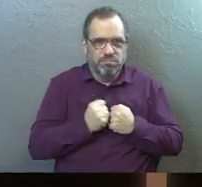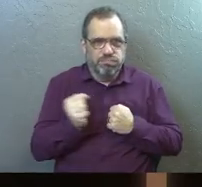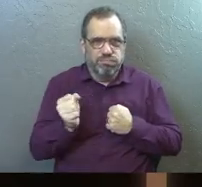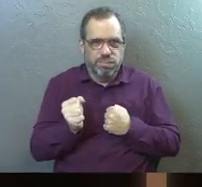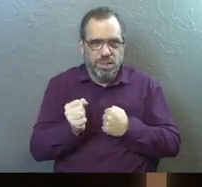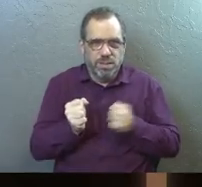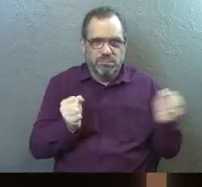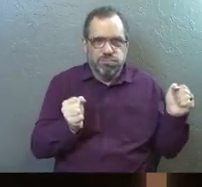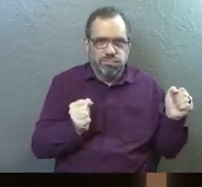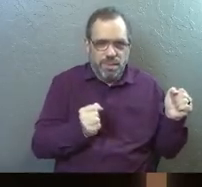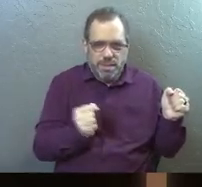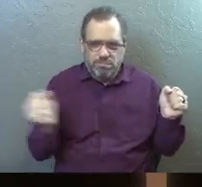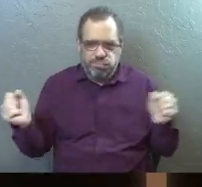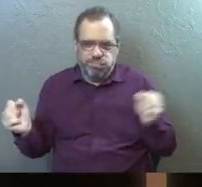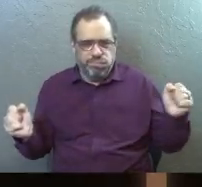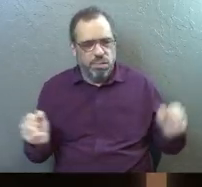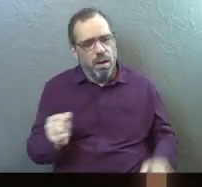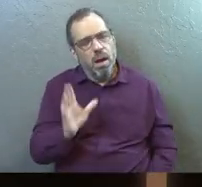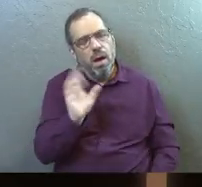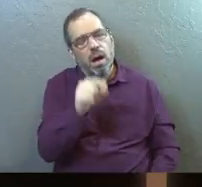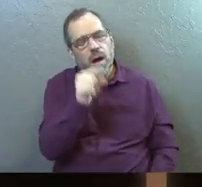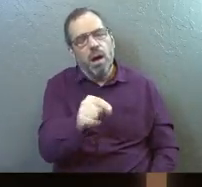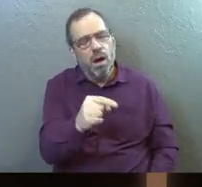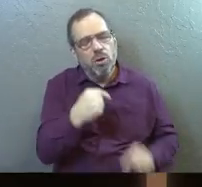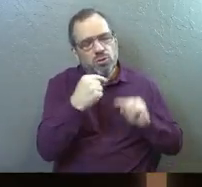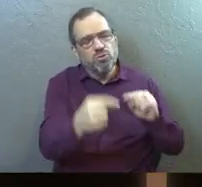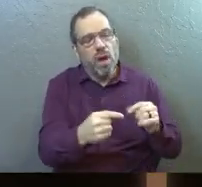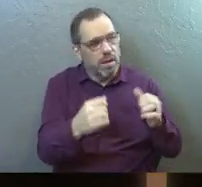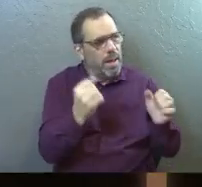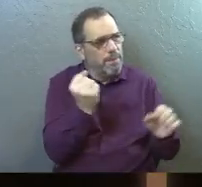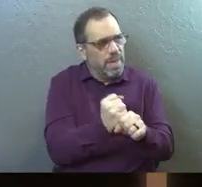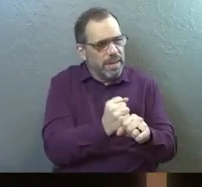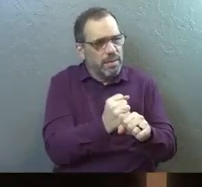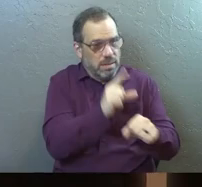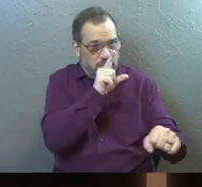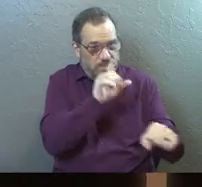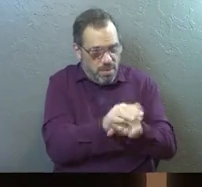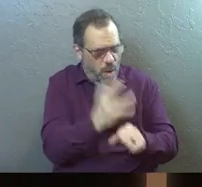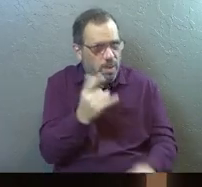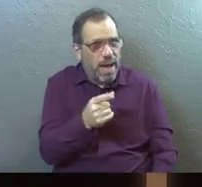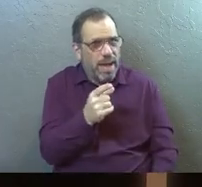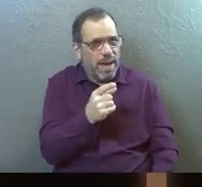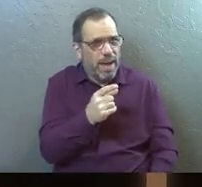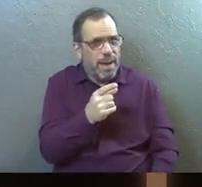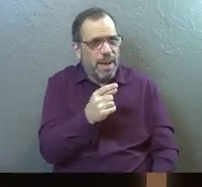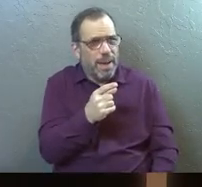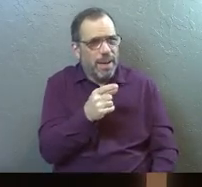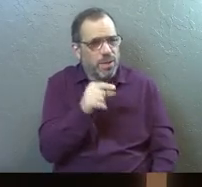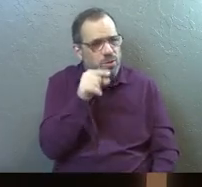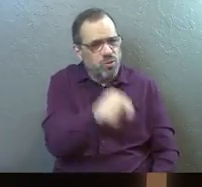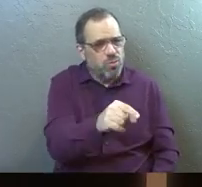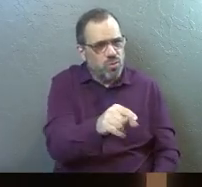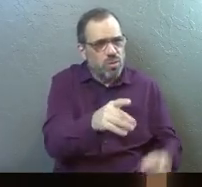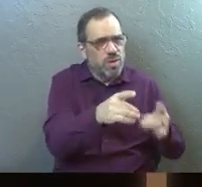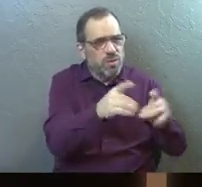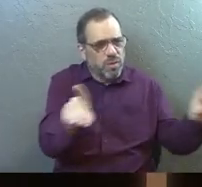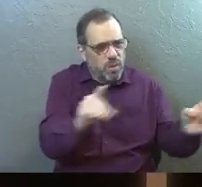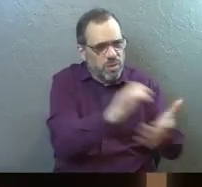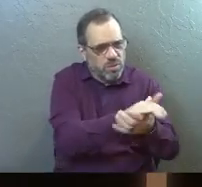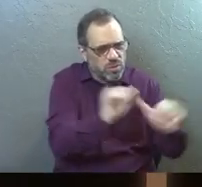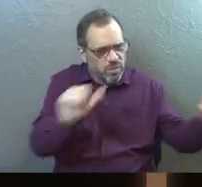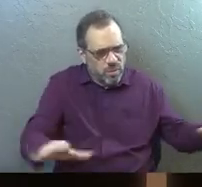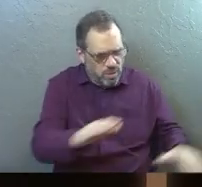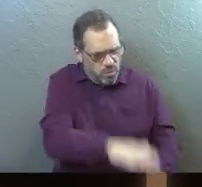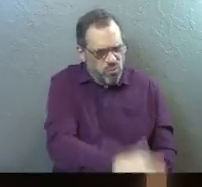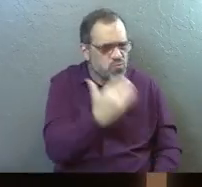and seeking his face about it. And he said, the reason you're struggling to make a commitment is because your parents divorced and you grew